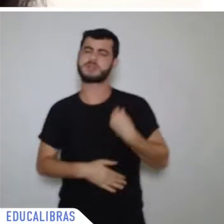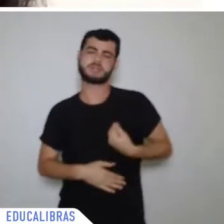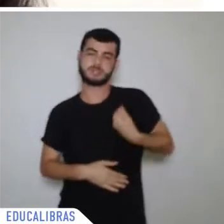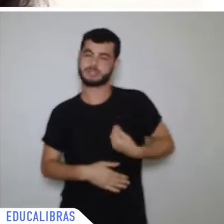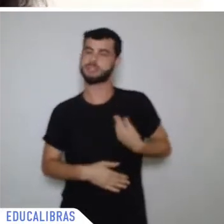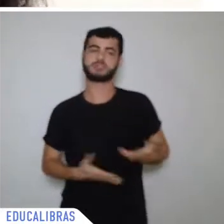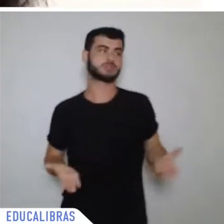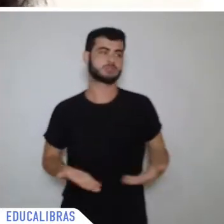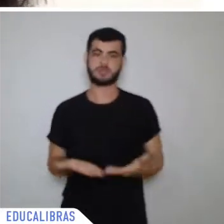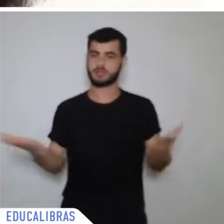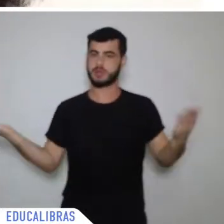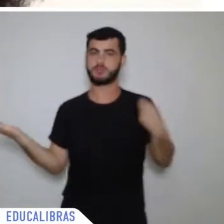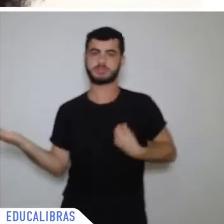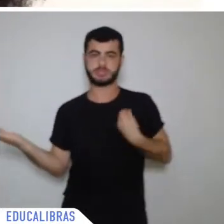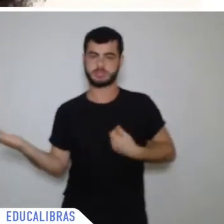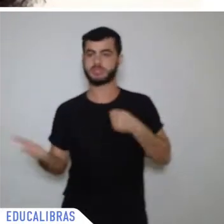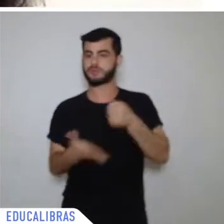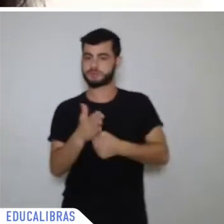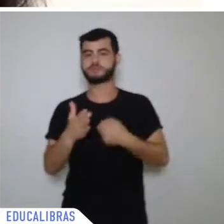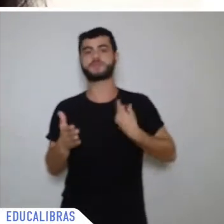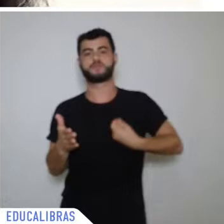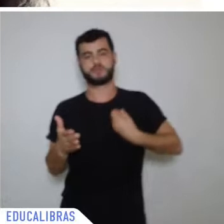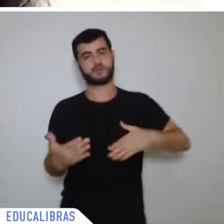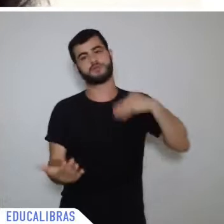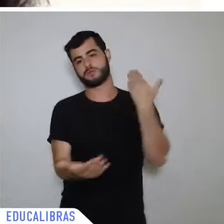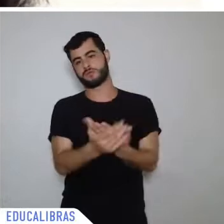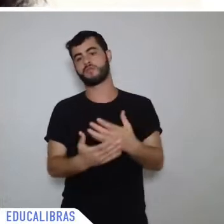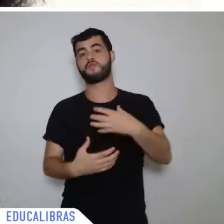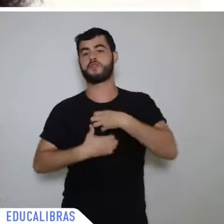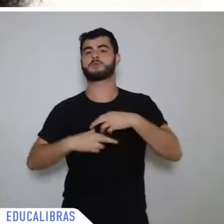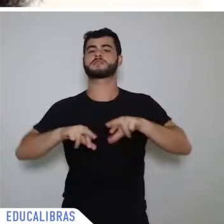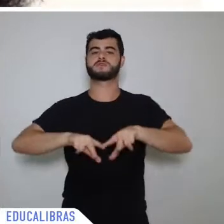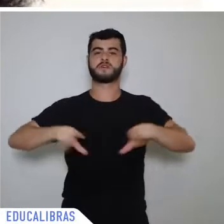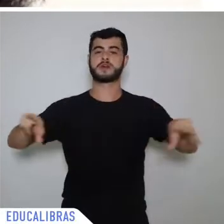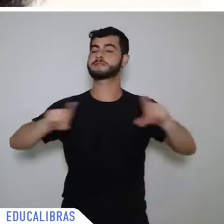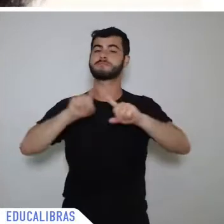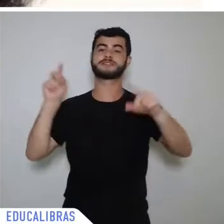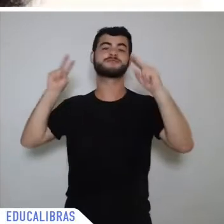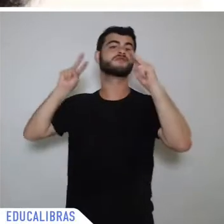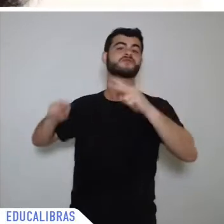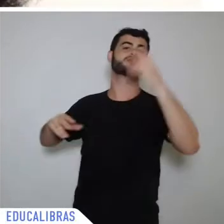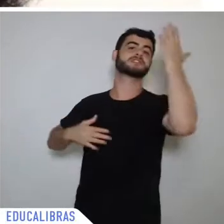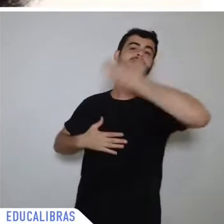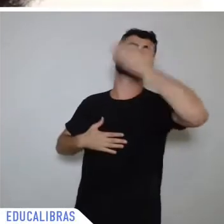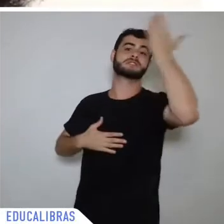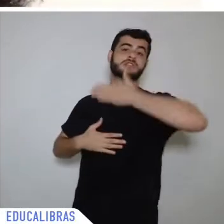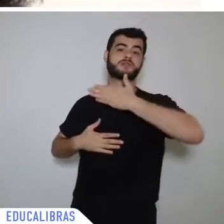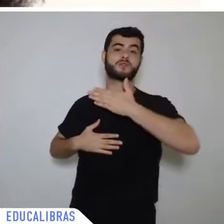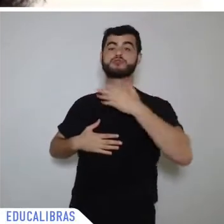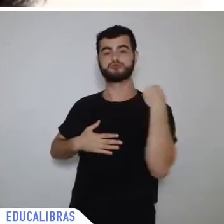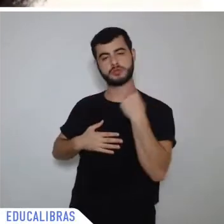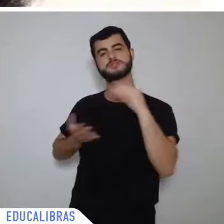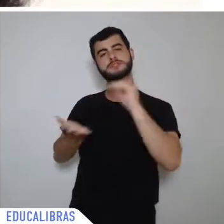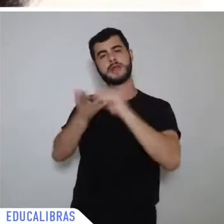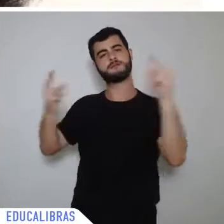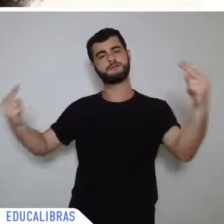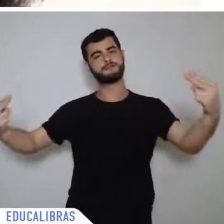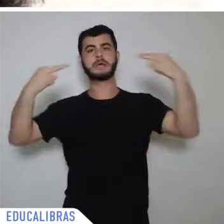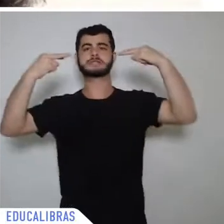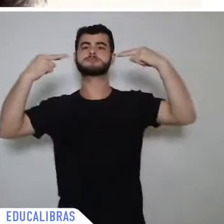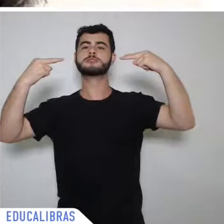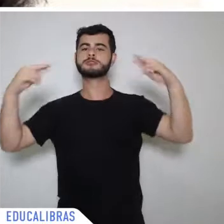we coexist in several different ways in society, but we need this visibility,